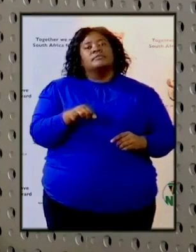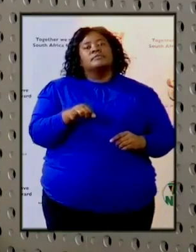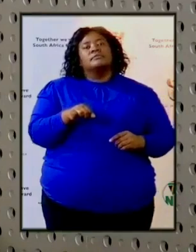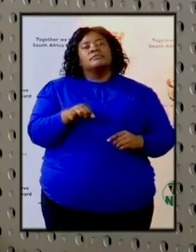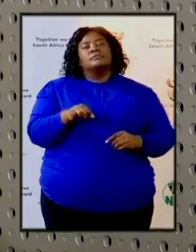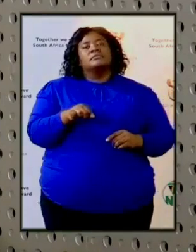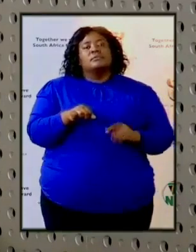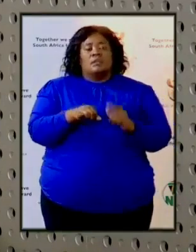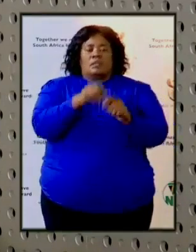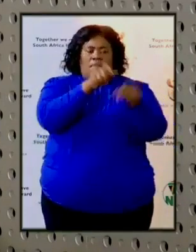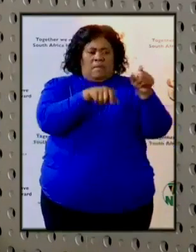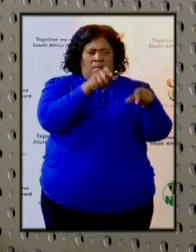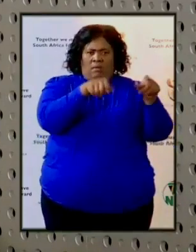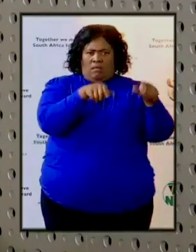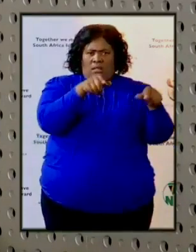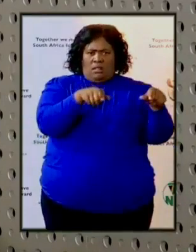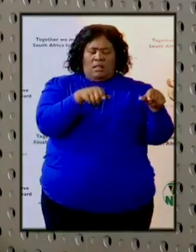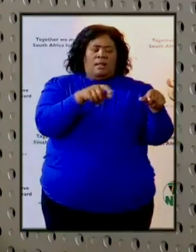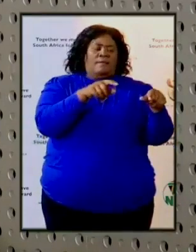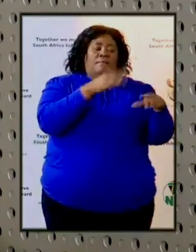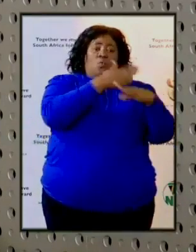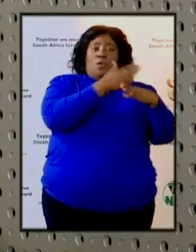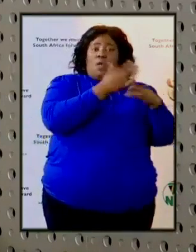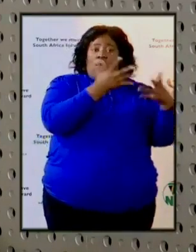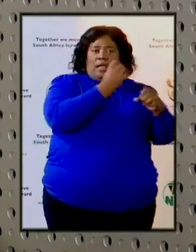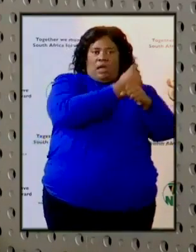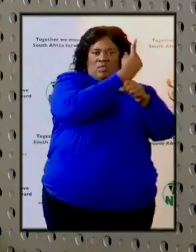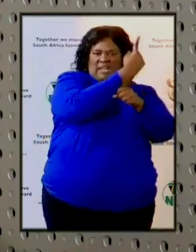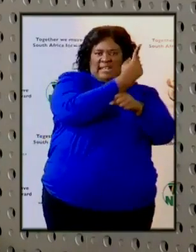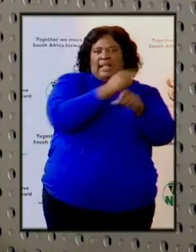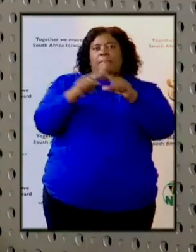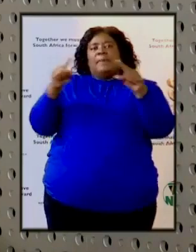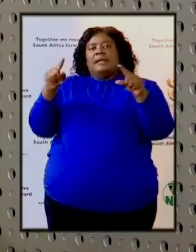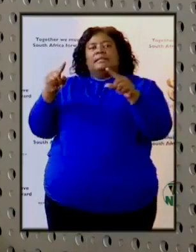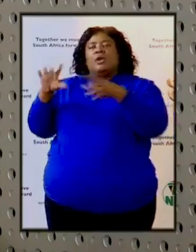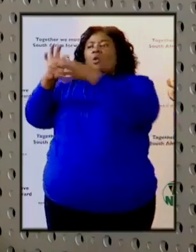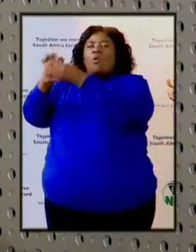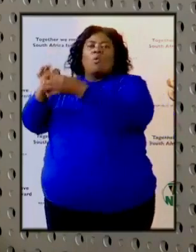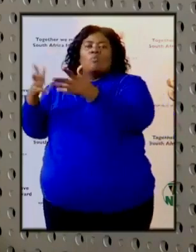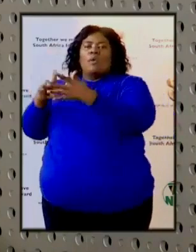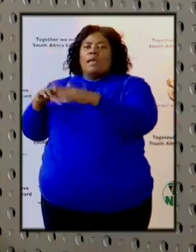in Gauteng, but they live in Northwest, or they live in Mpumalanga, or they live in Limpopo,